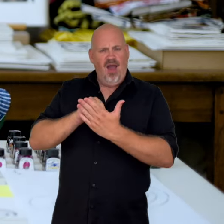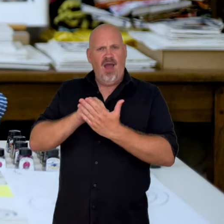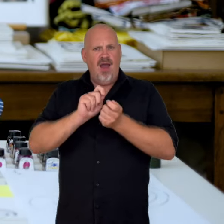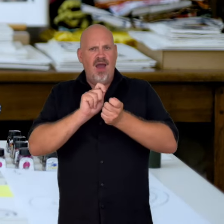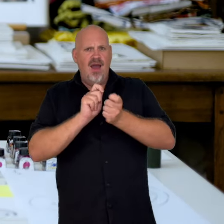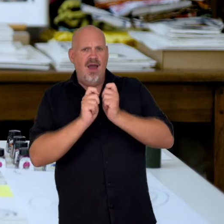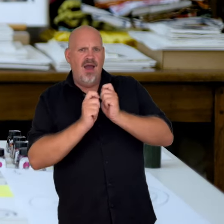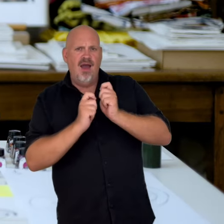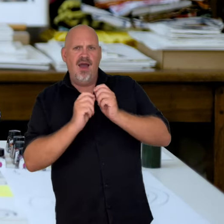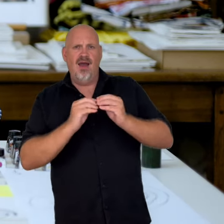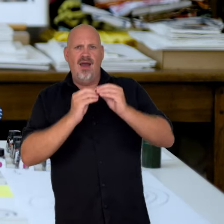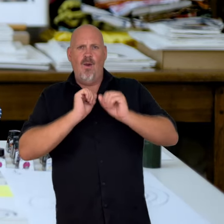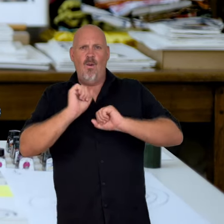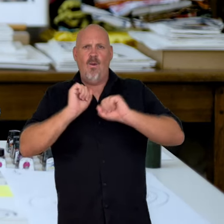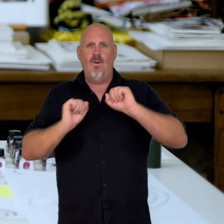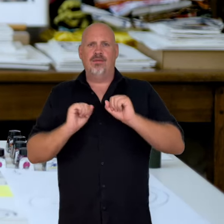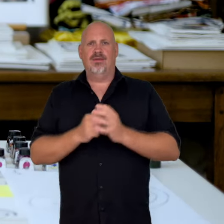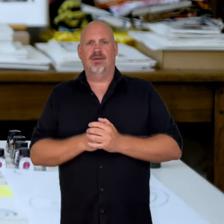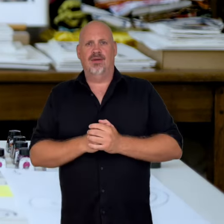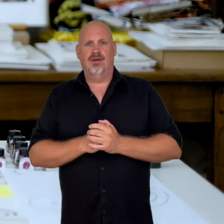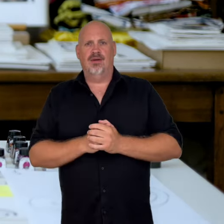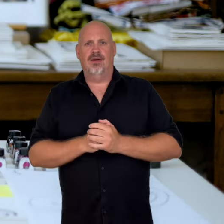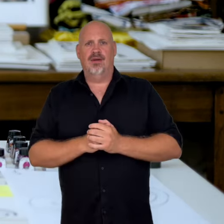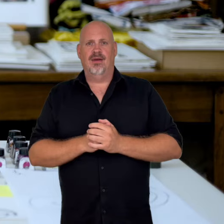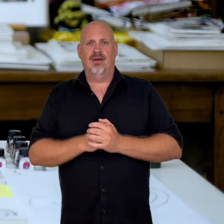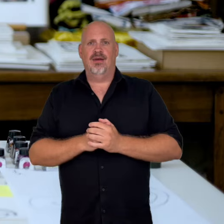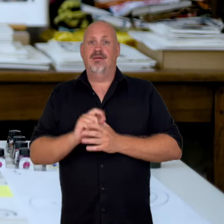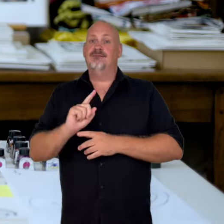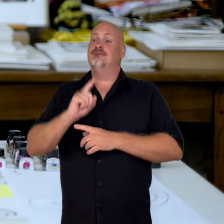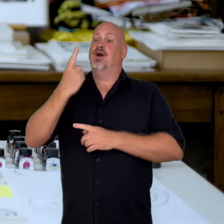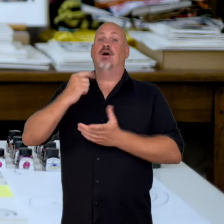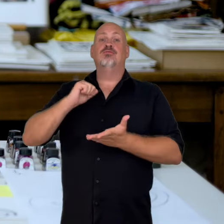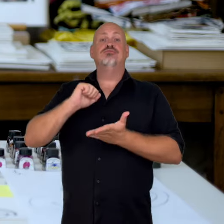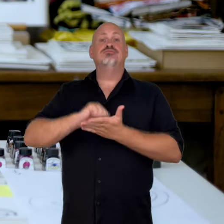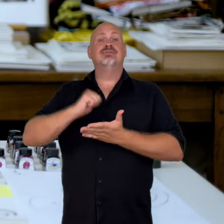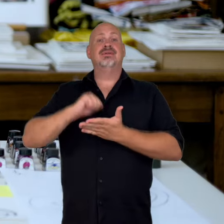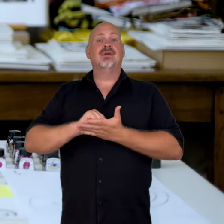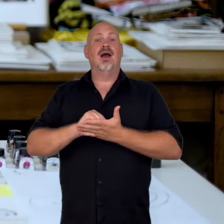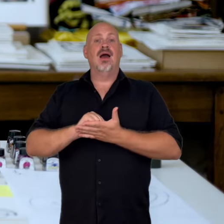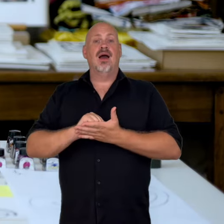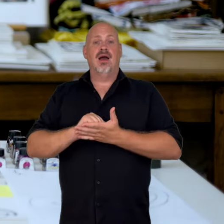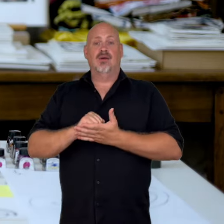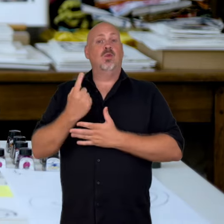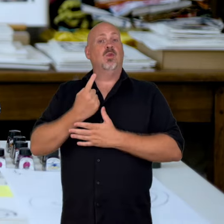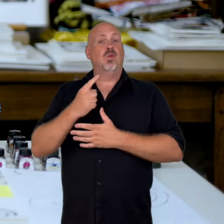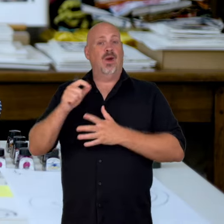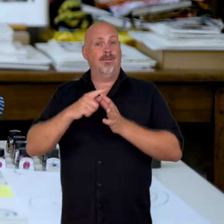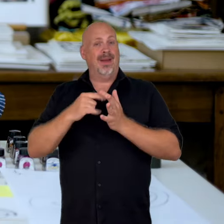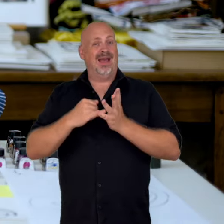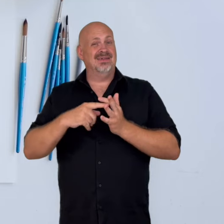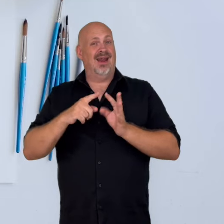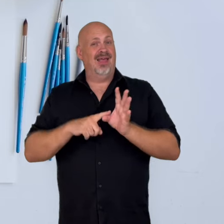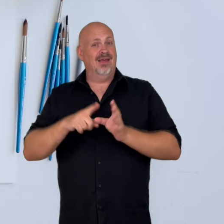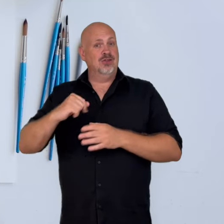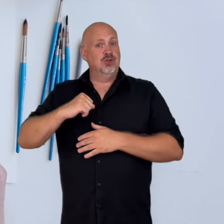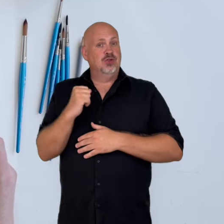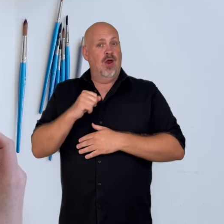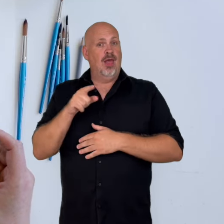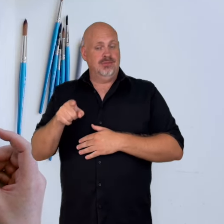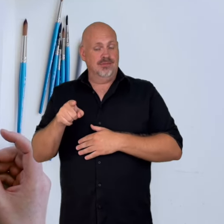rarity, people wanted to do their own versions of it. And one of the first printers to